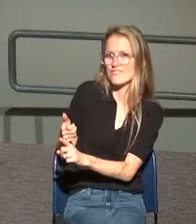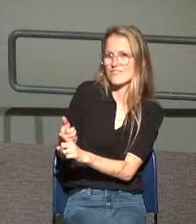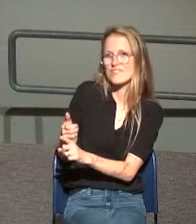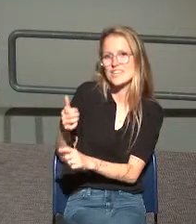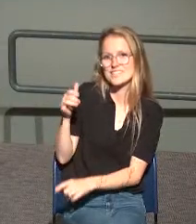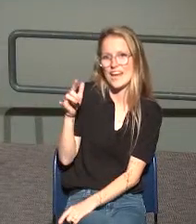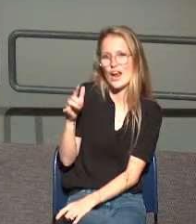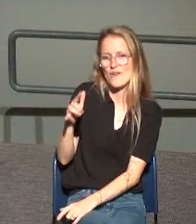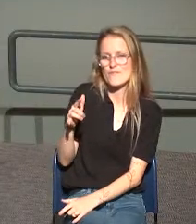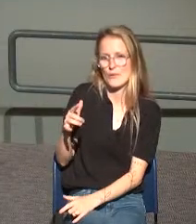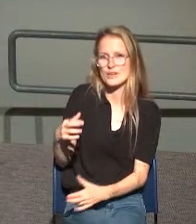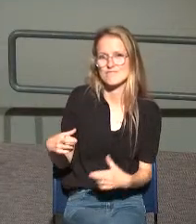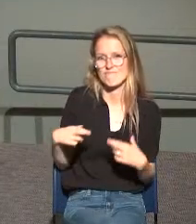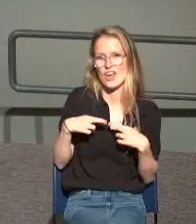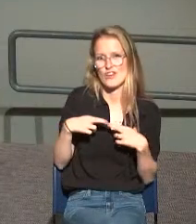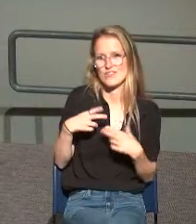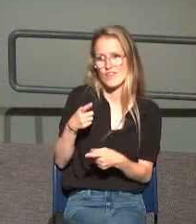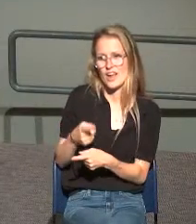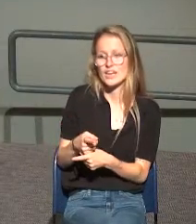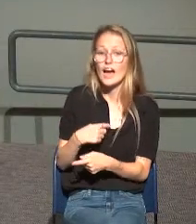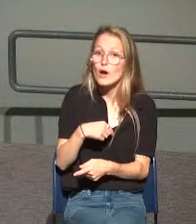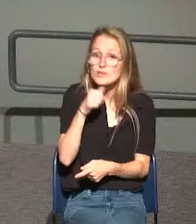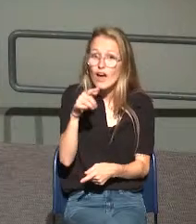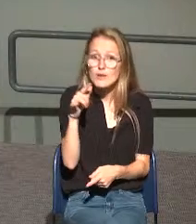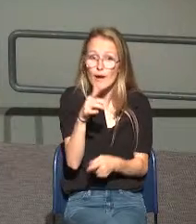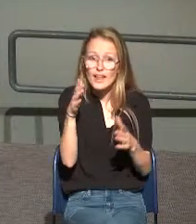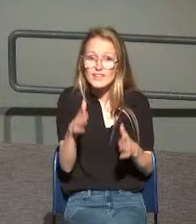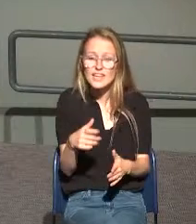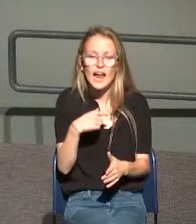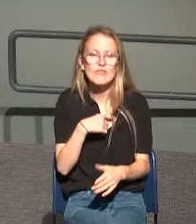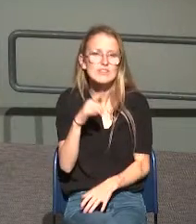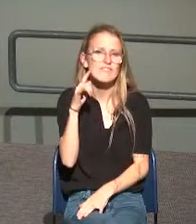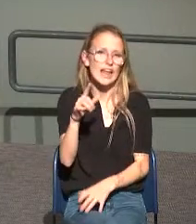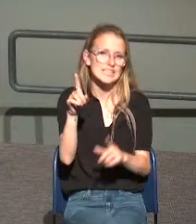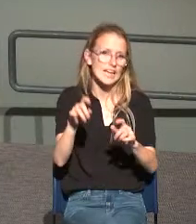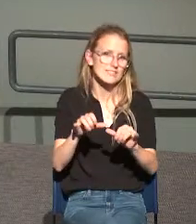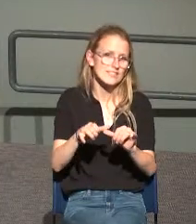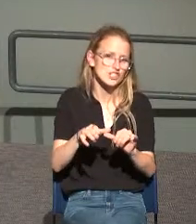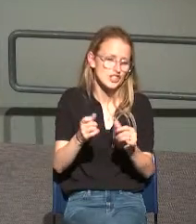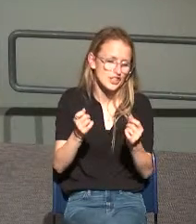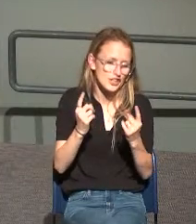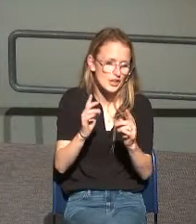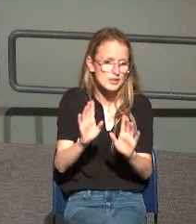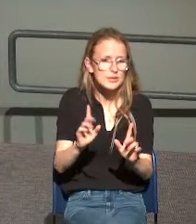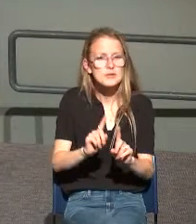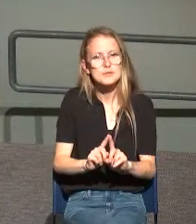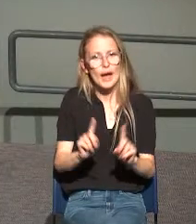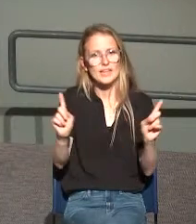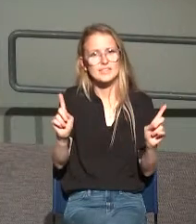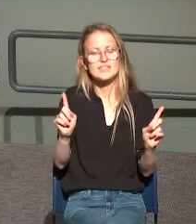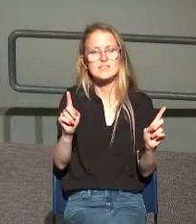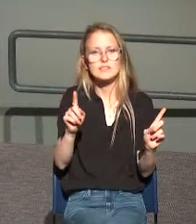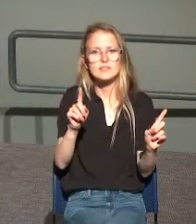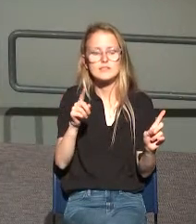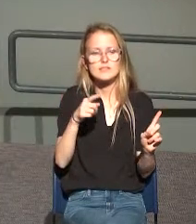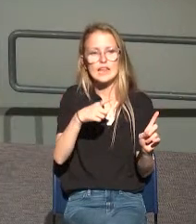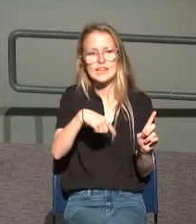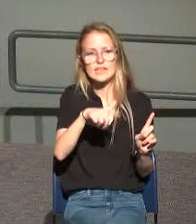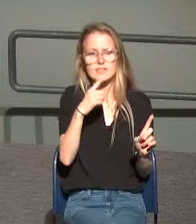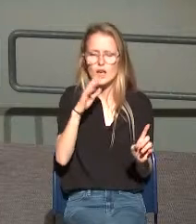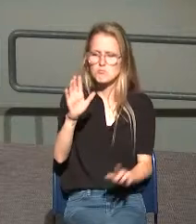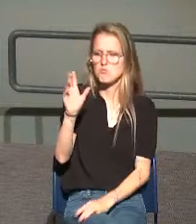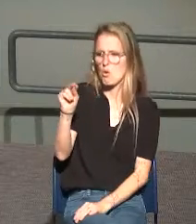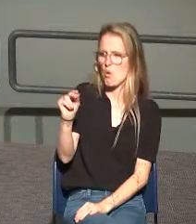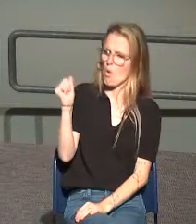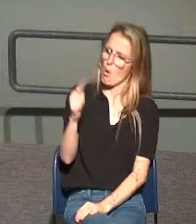Yeah, I'm Air Force, and I was not a pilot. I was a flight test engineer. But they insisted that all of their pilots were combat